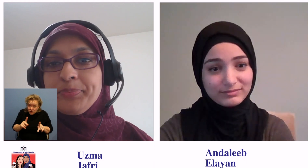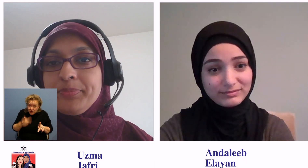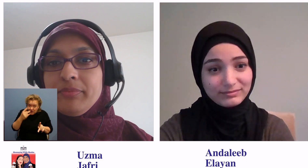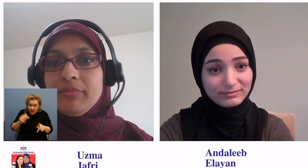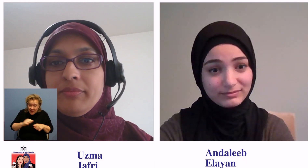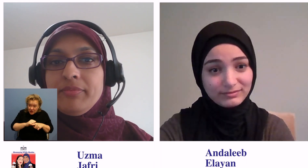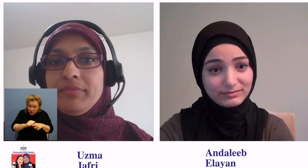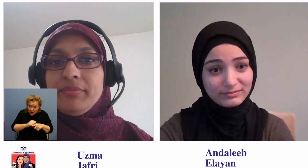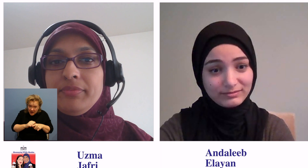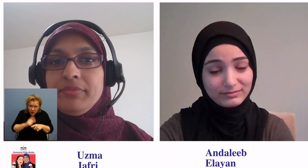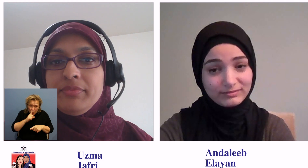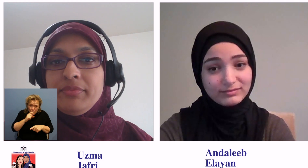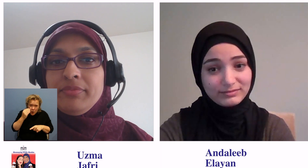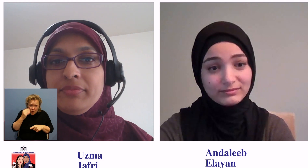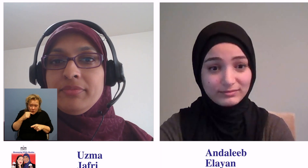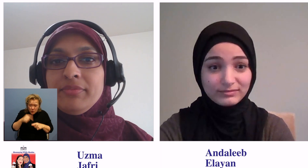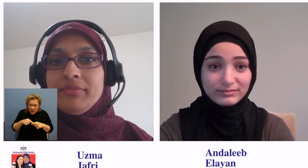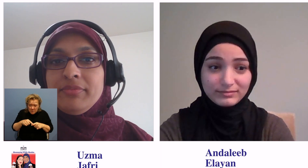well.